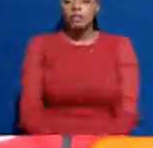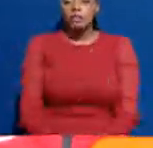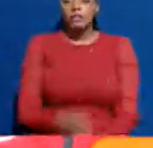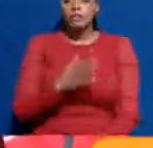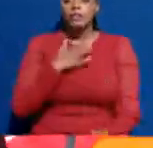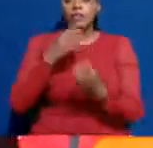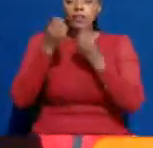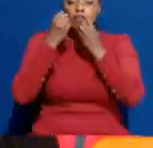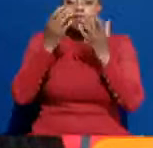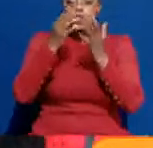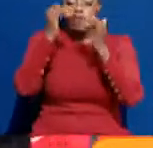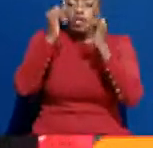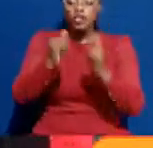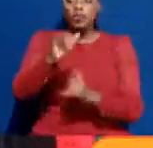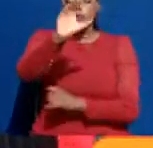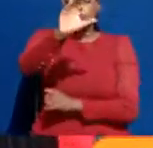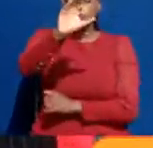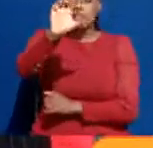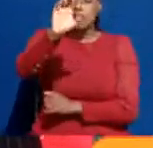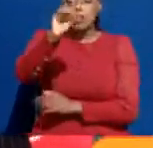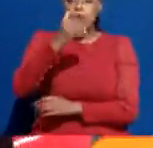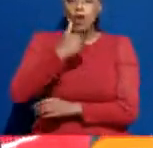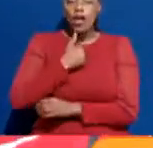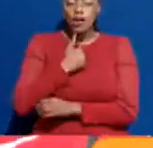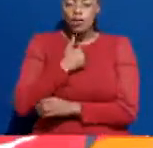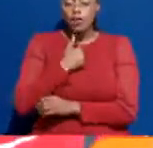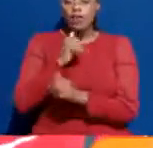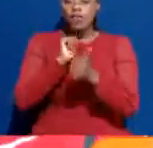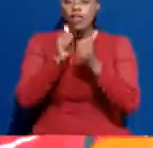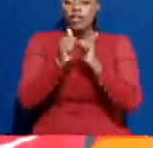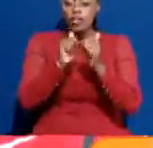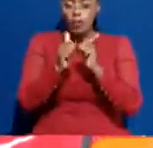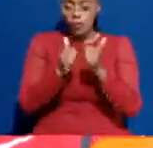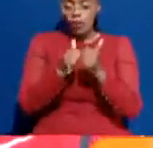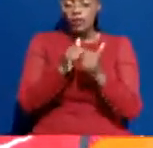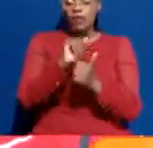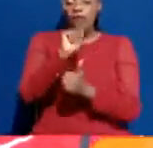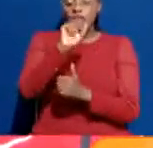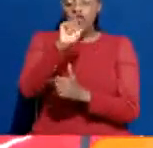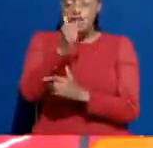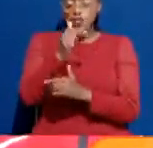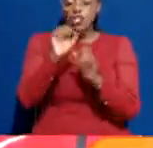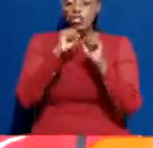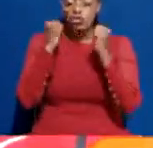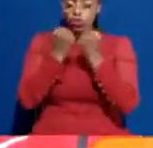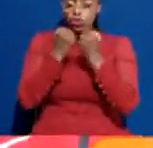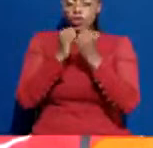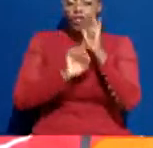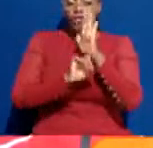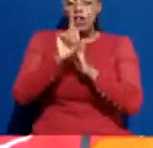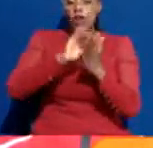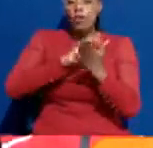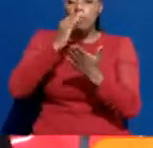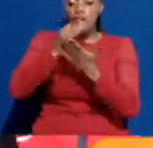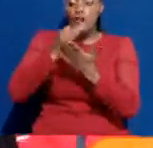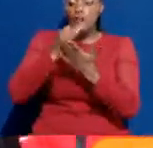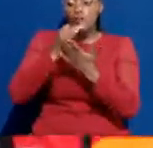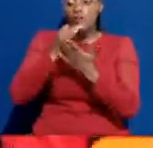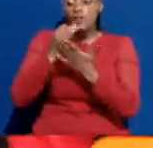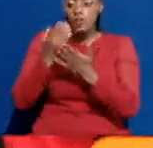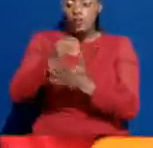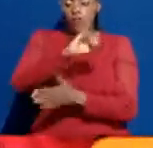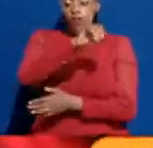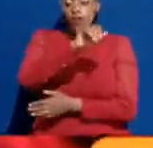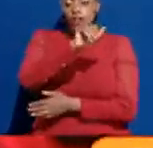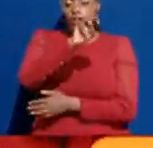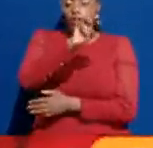Kuwajulisha kwamba we have a new CEO of the Sports, Arts and Social Development Fund, who joins